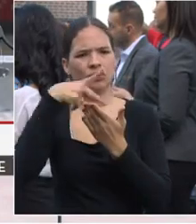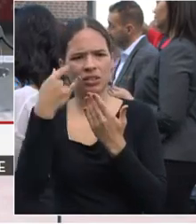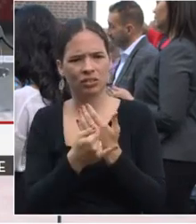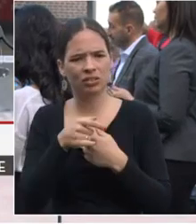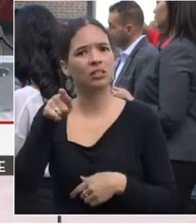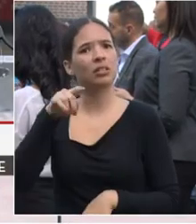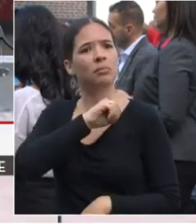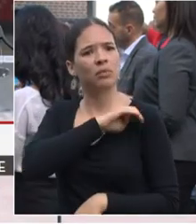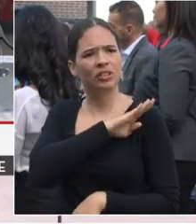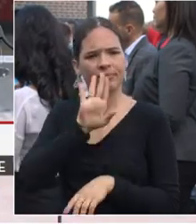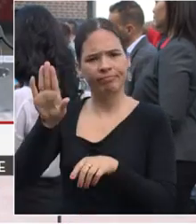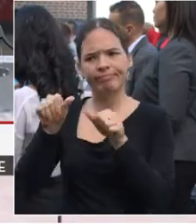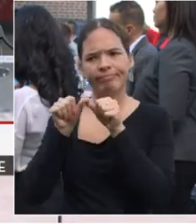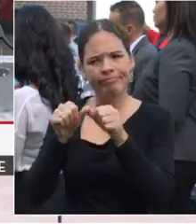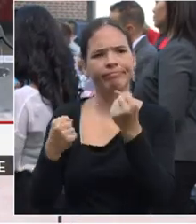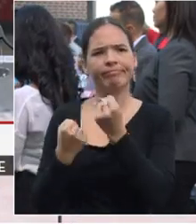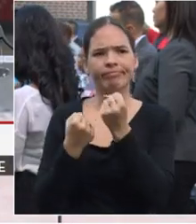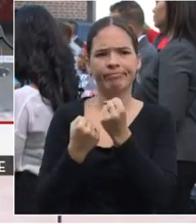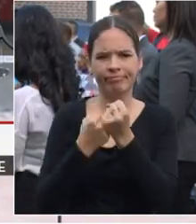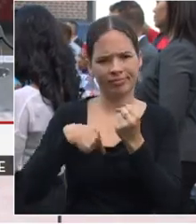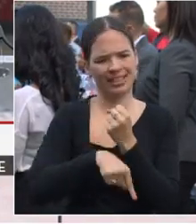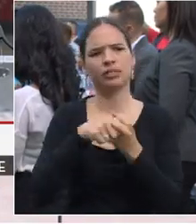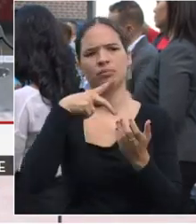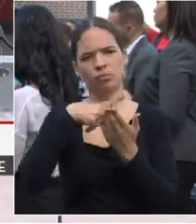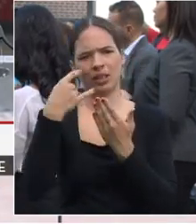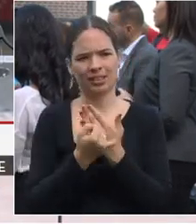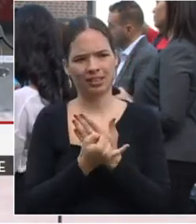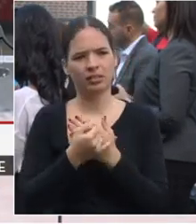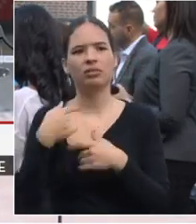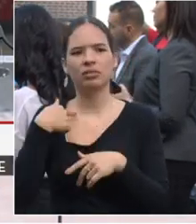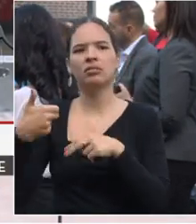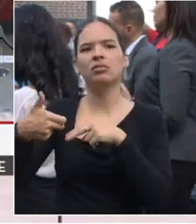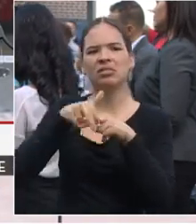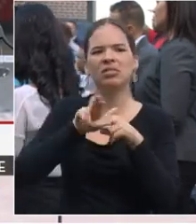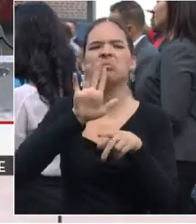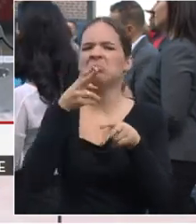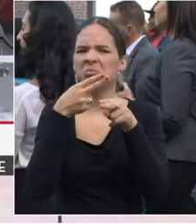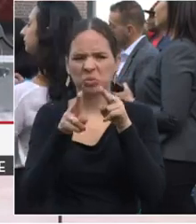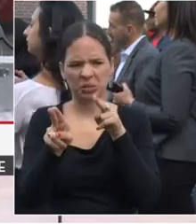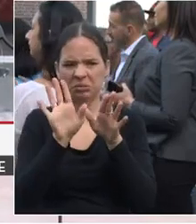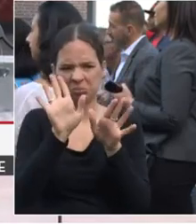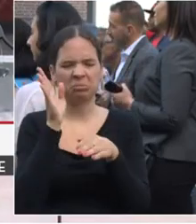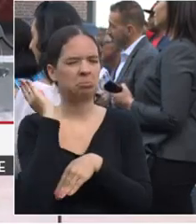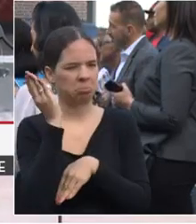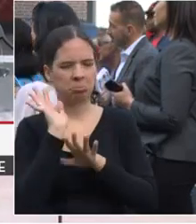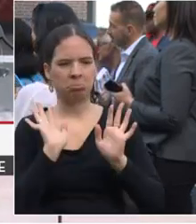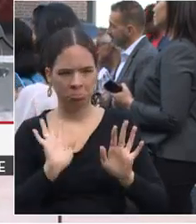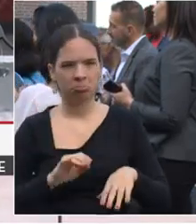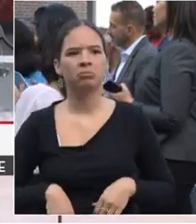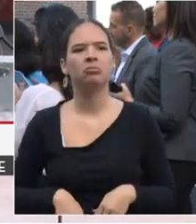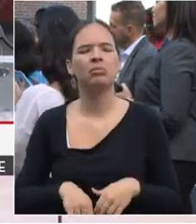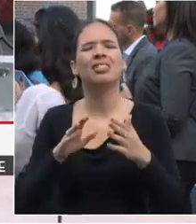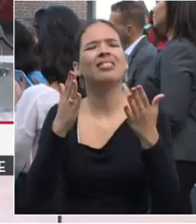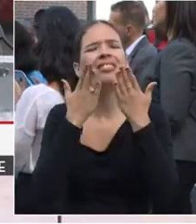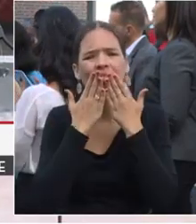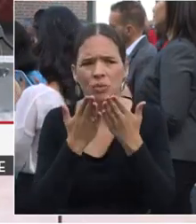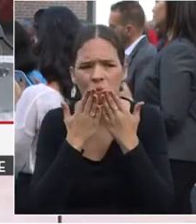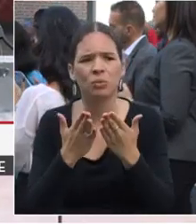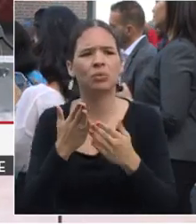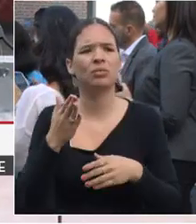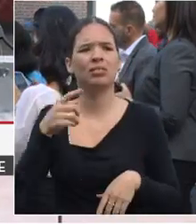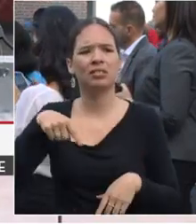support of this project. Before I take my seat, because I have very brief remarks, I'd also like to thank the Hillcrest Community